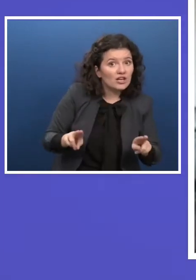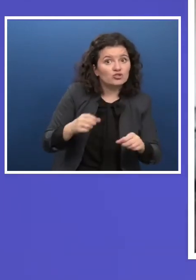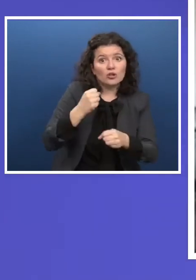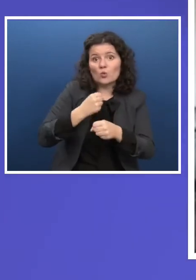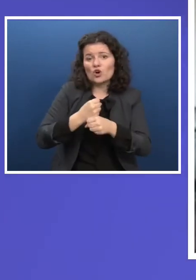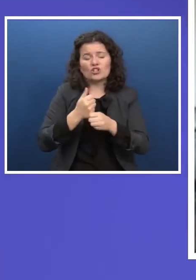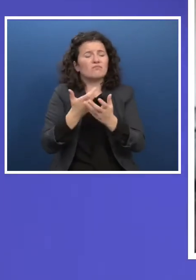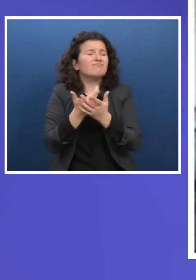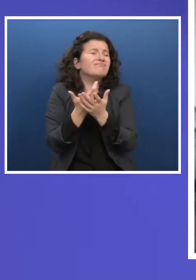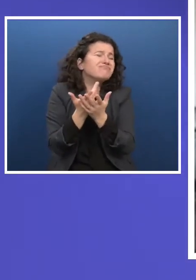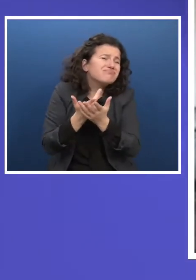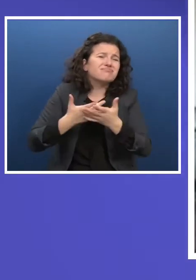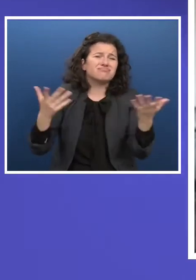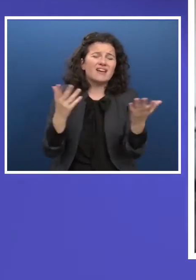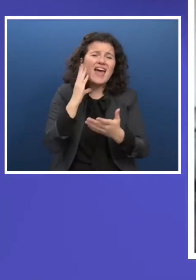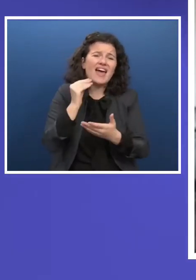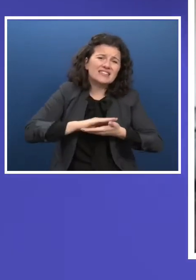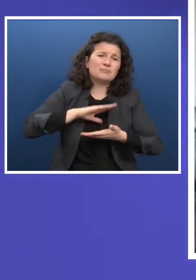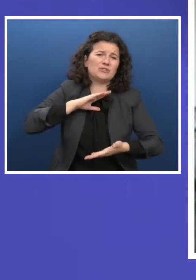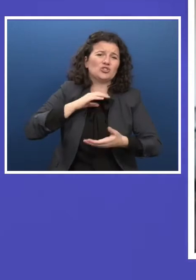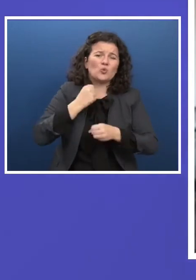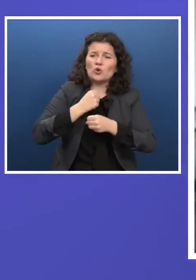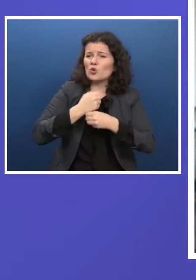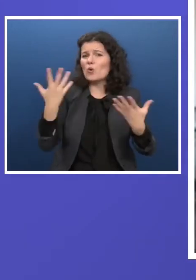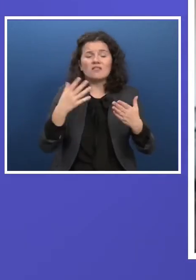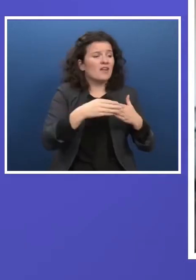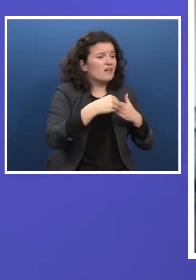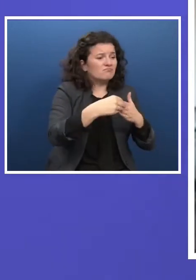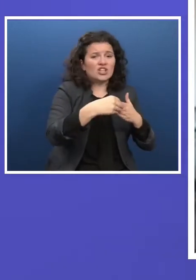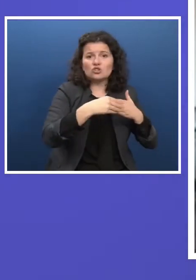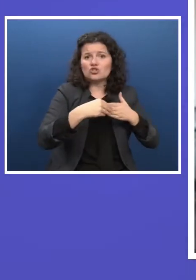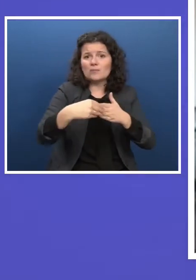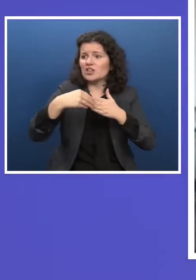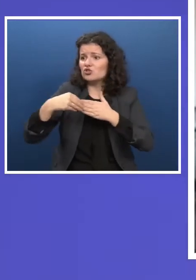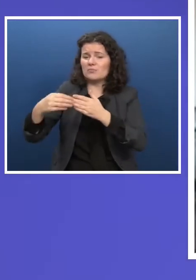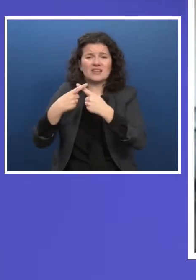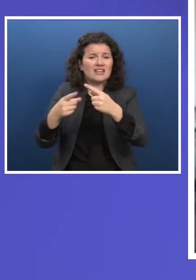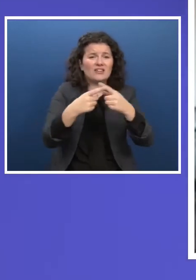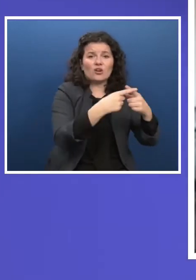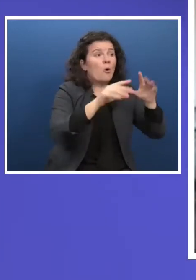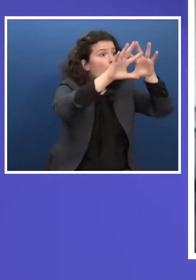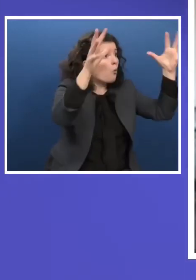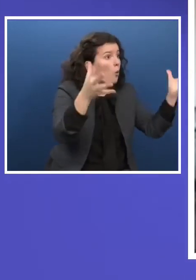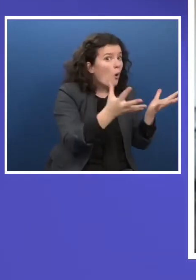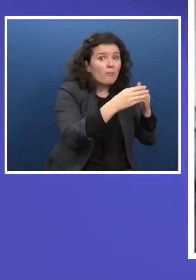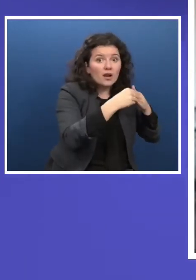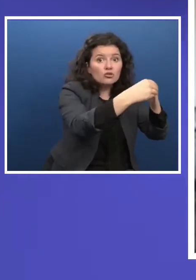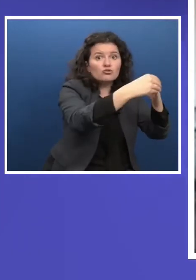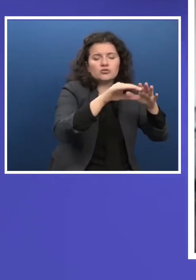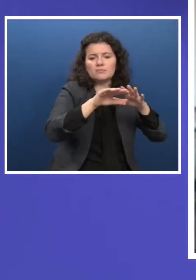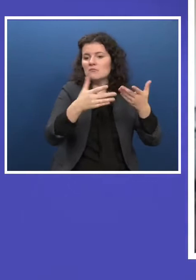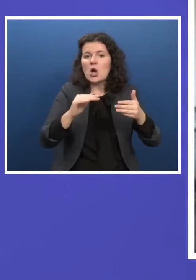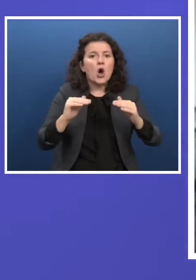on leadership in multiple settings, from global institutions to the community level. So Anne, we turn to